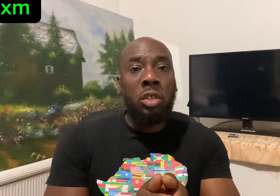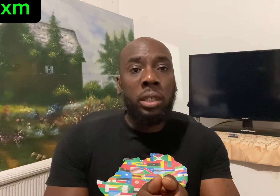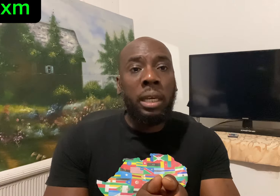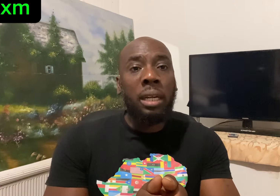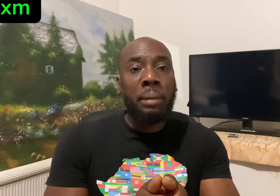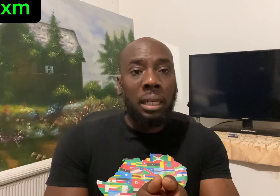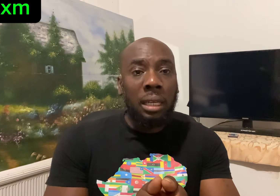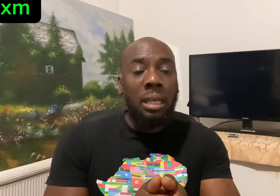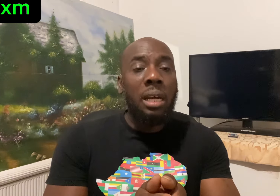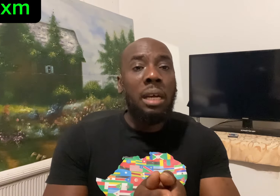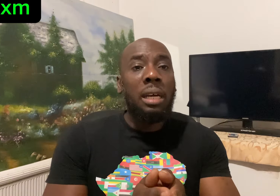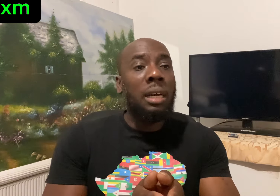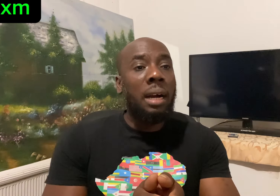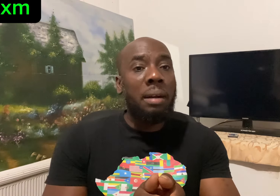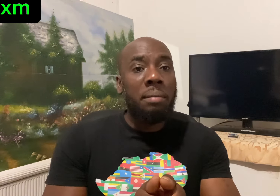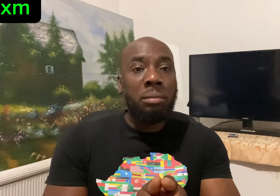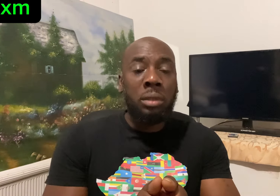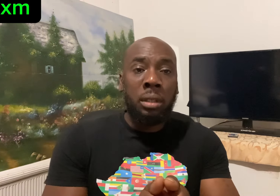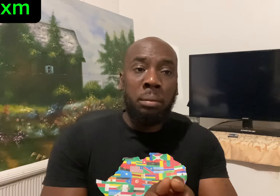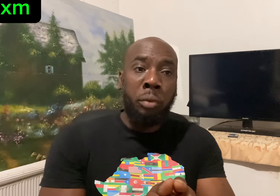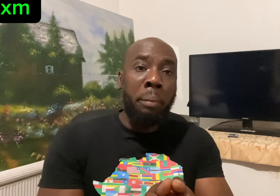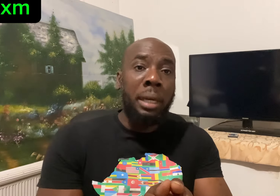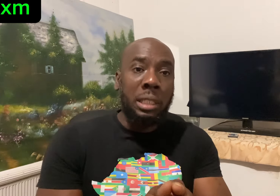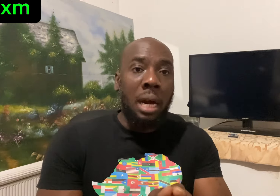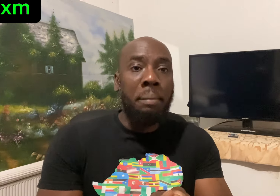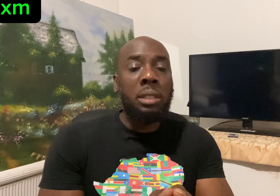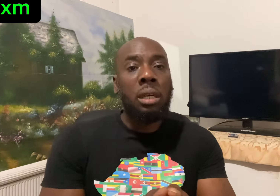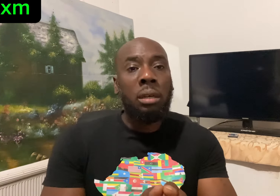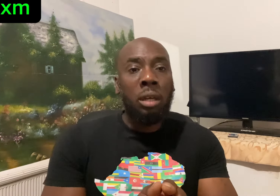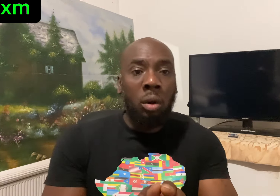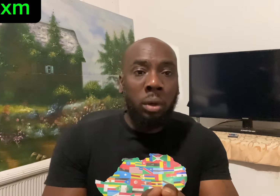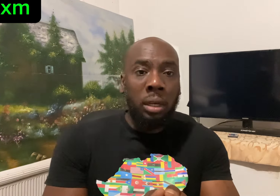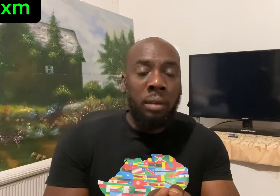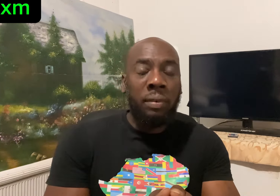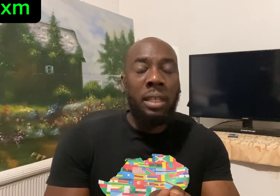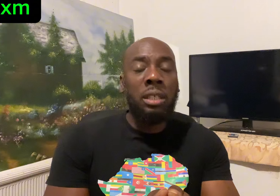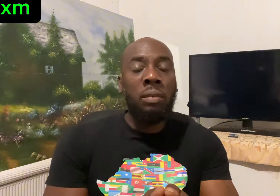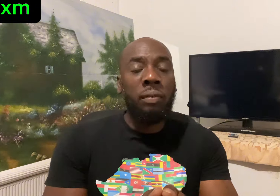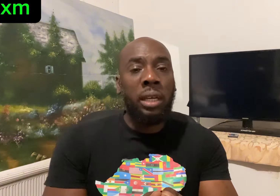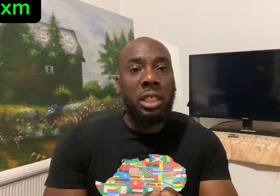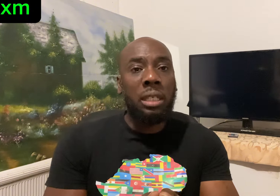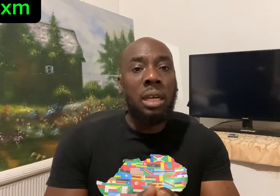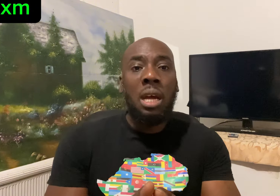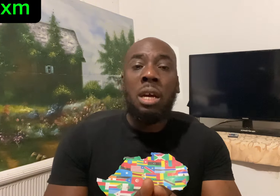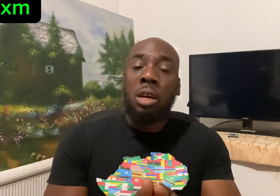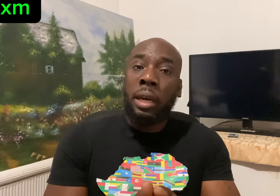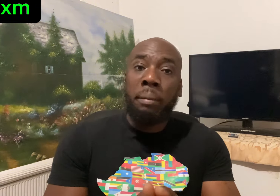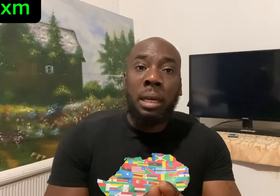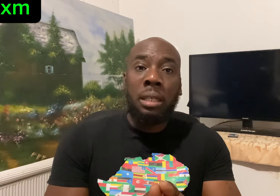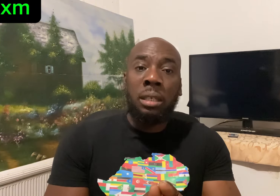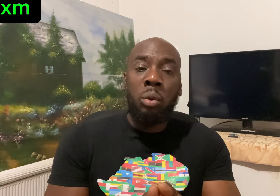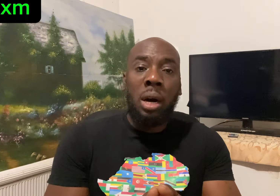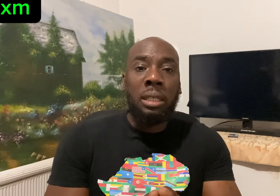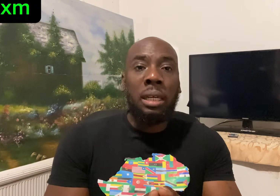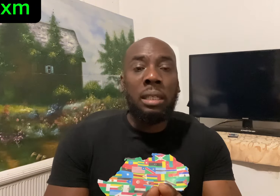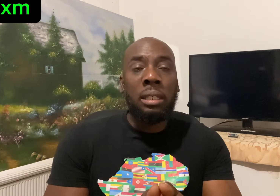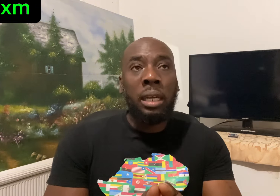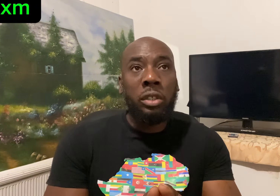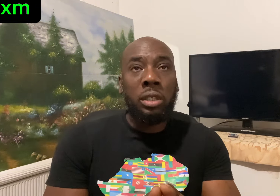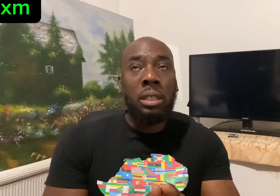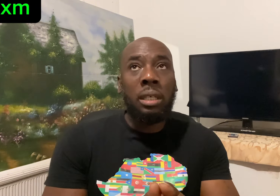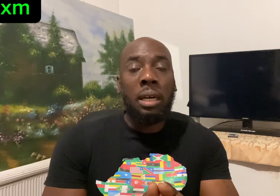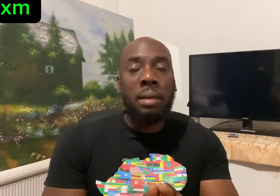elevate the country economically, bring back jobs, lower inflation, get back the water